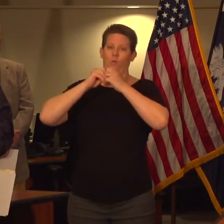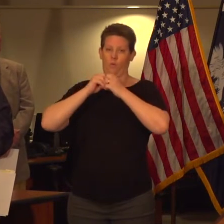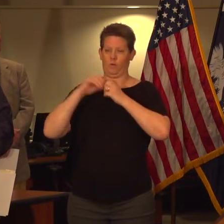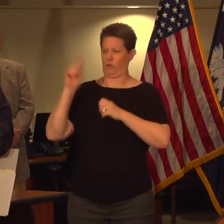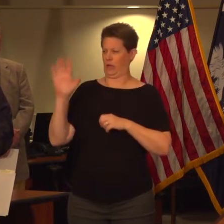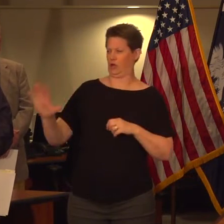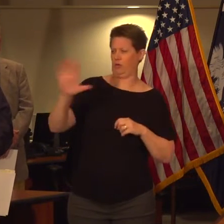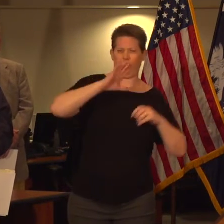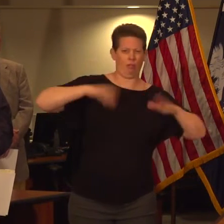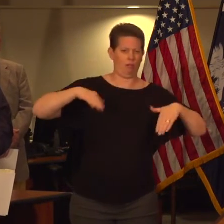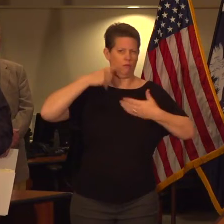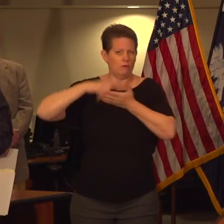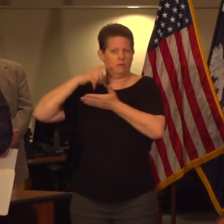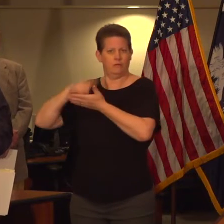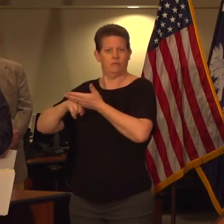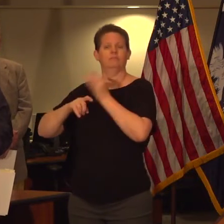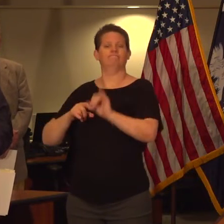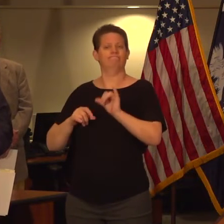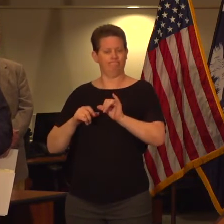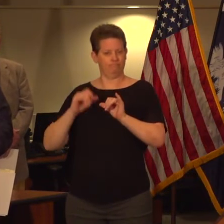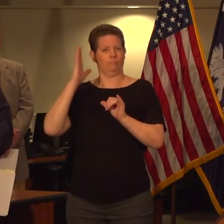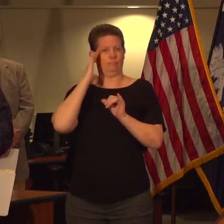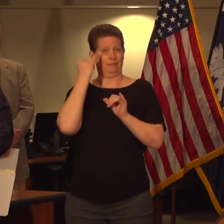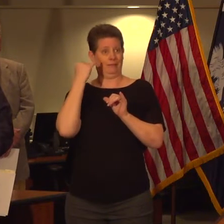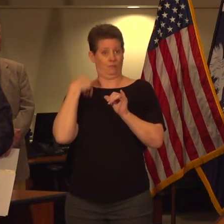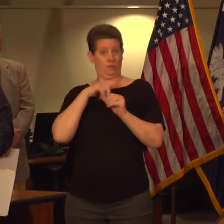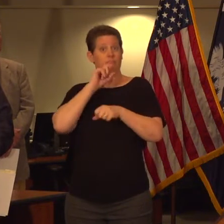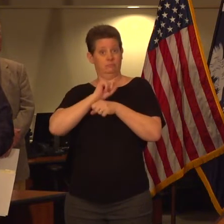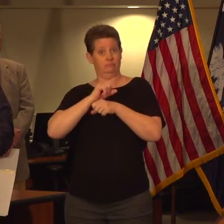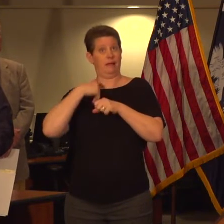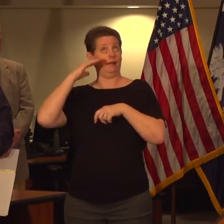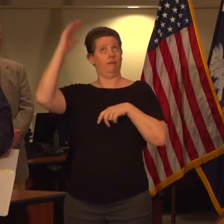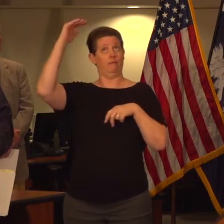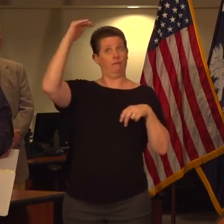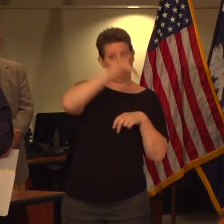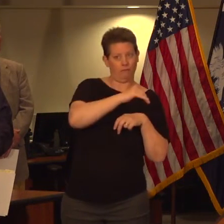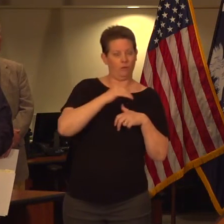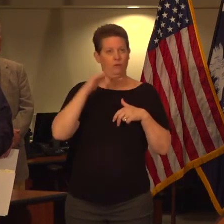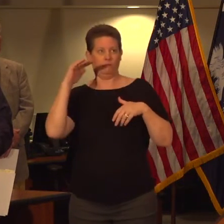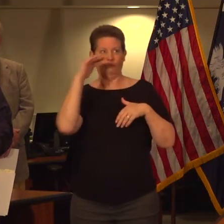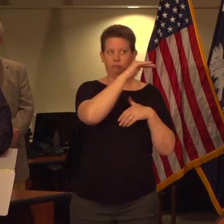the community, and we'll have a better picture of whether there is a sustained decline in the state or not.